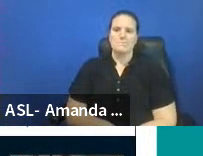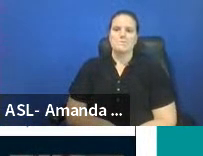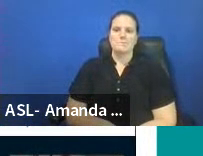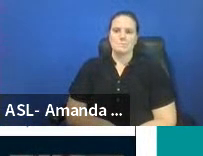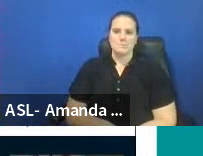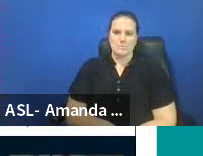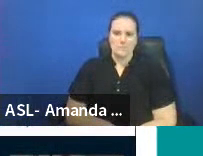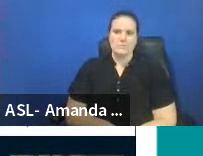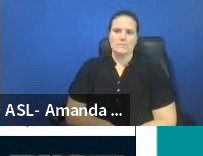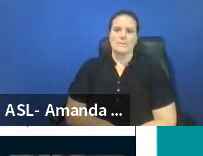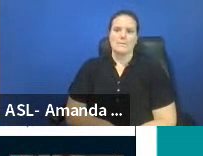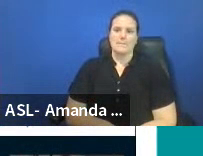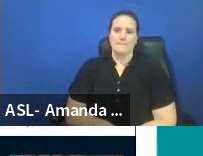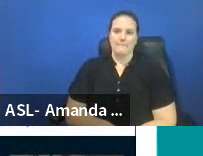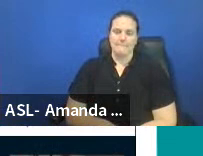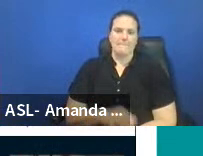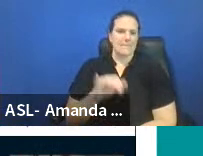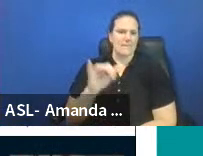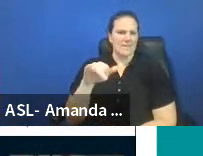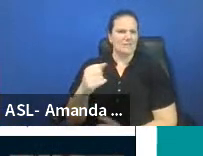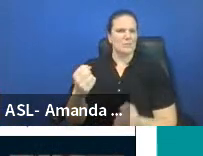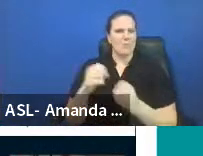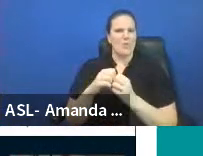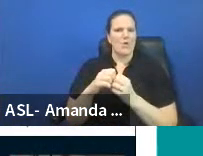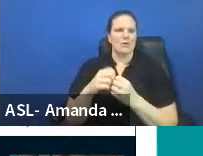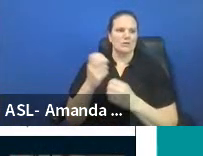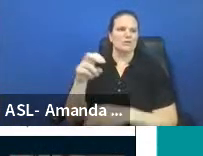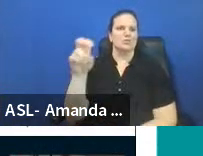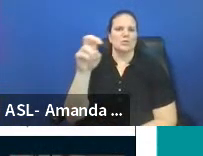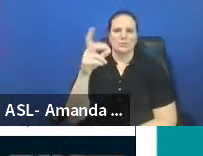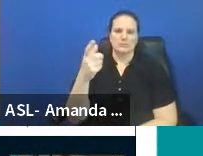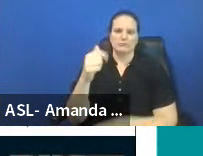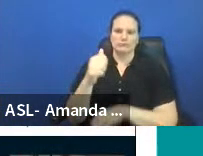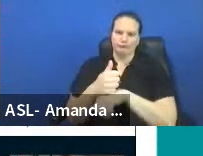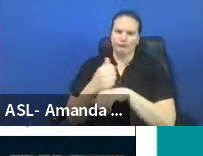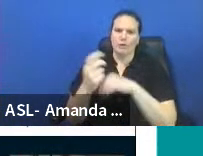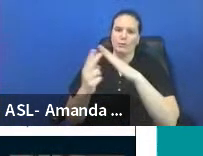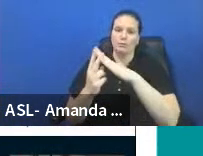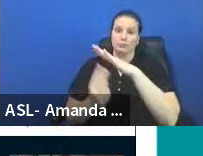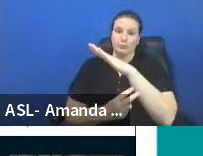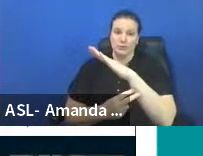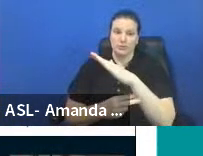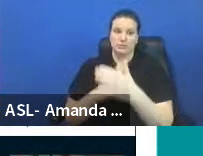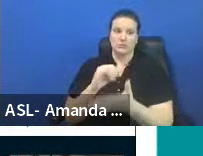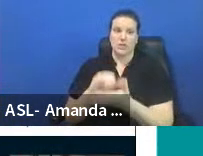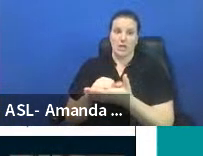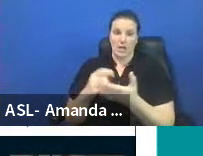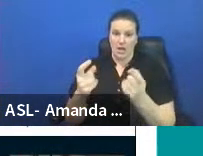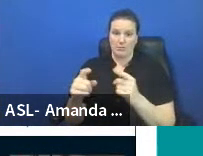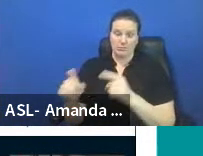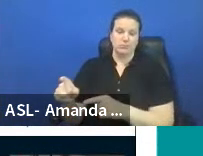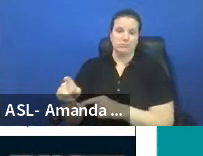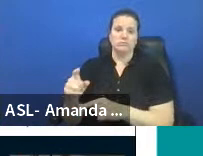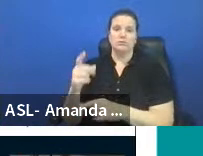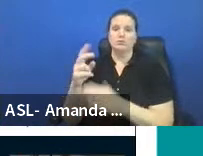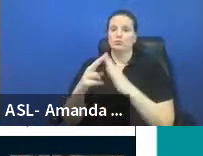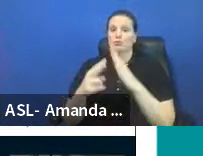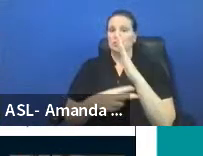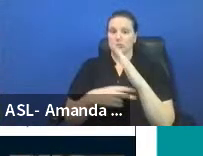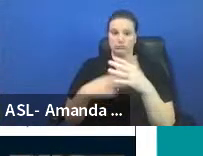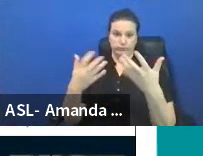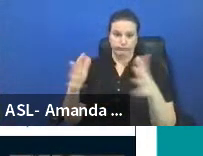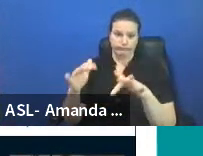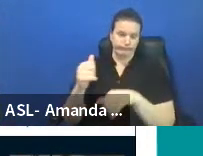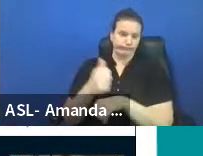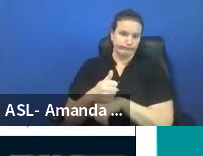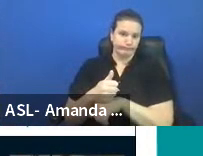a more of a tour of the existing bridge and the condition that the existing bridge is in.